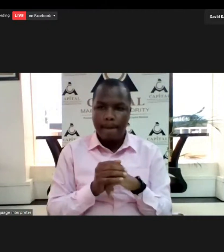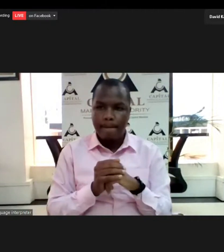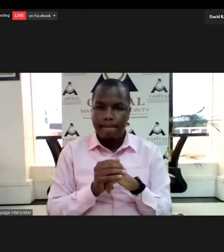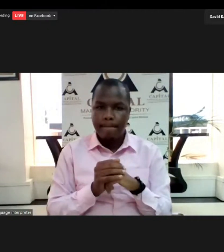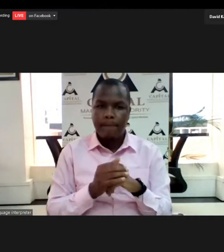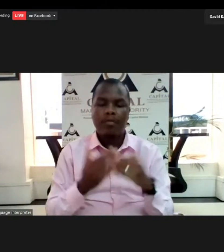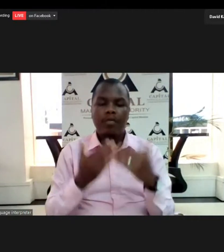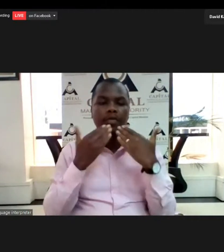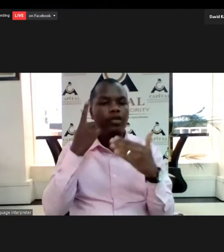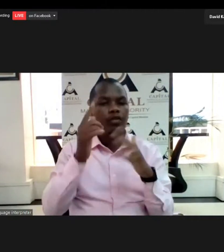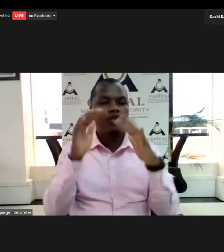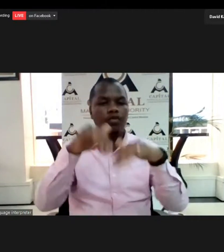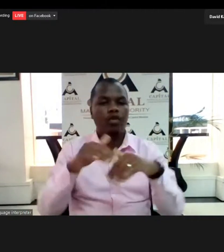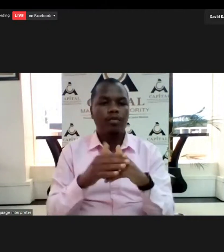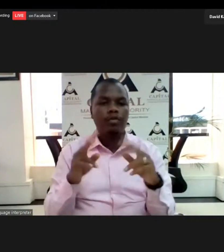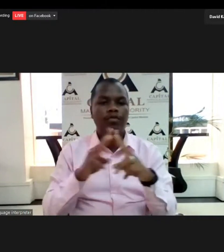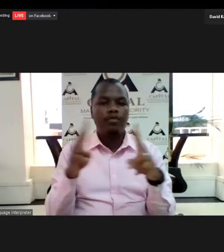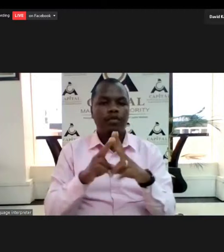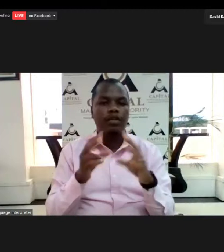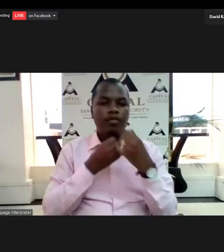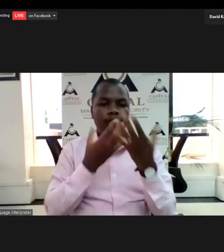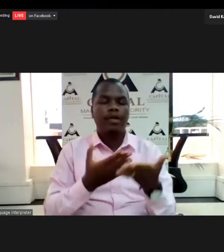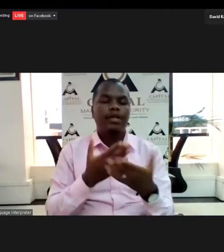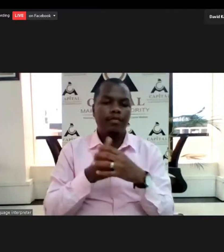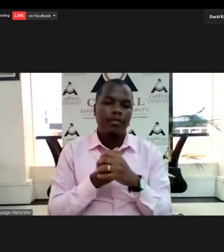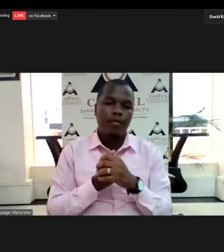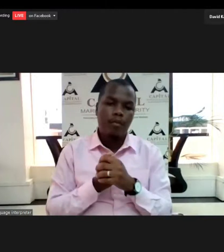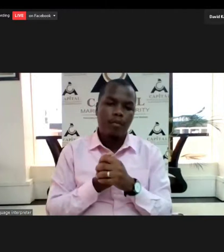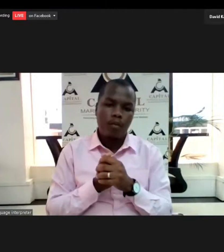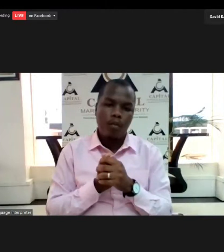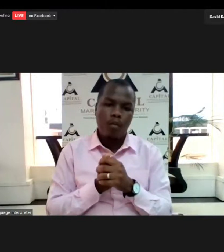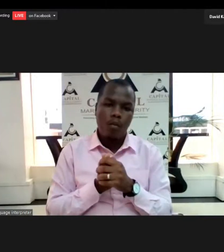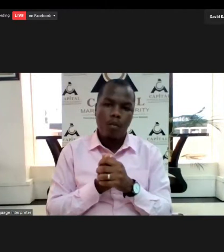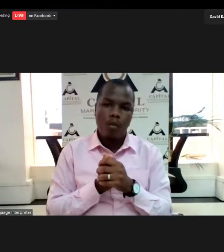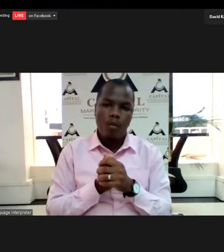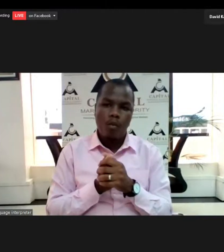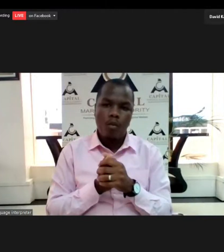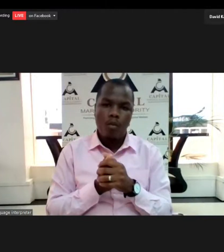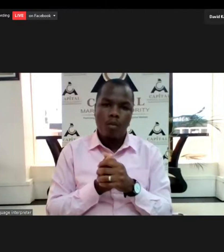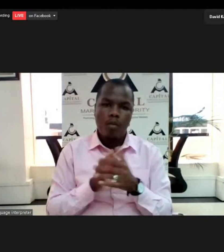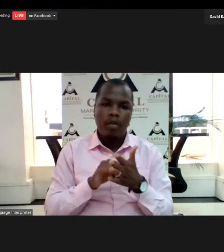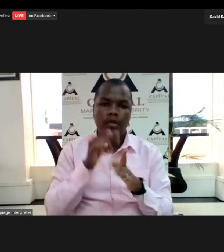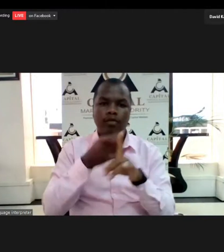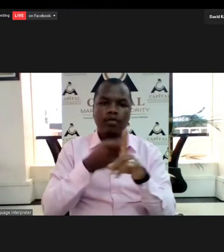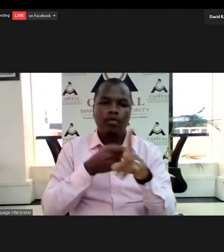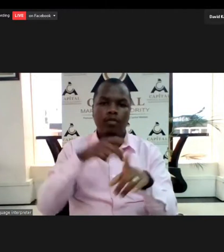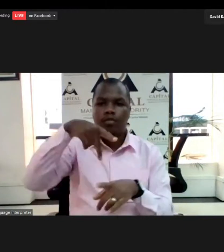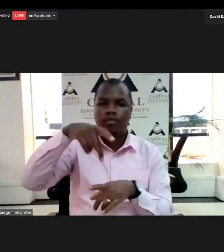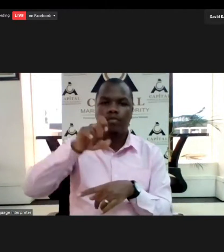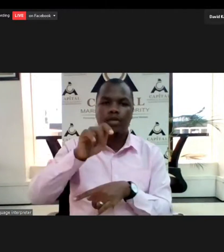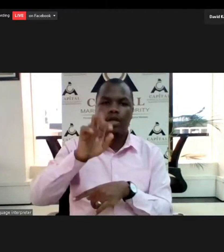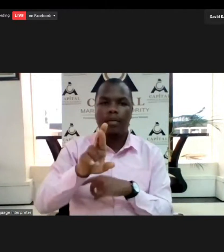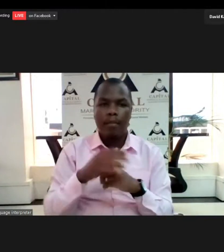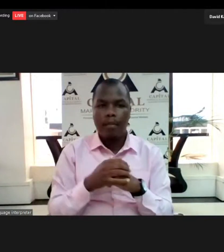Thank you for this forum. It's very informative indeed. That is from Peter.